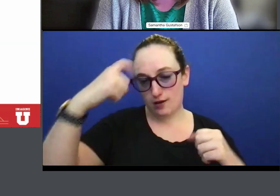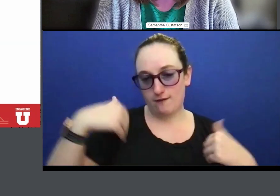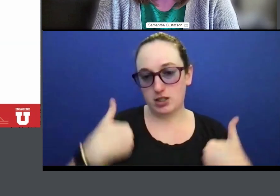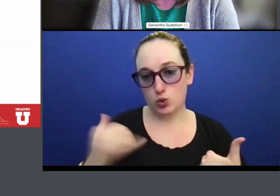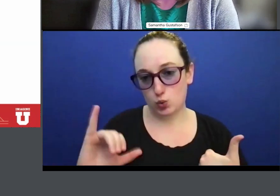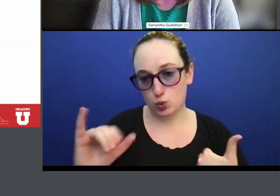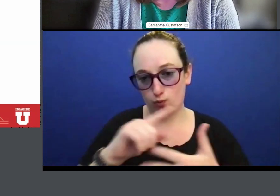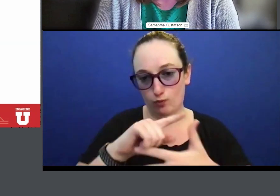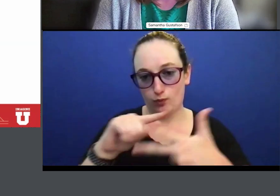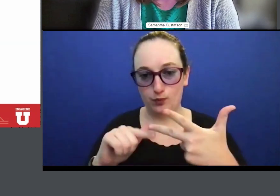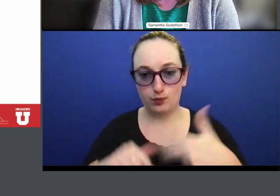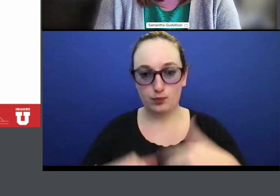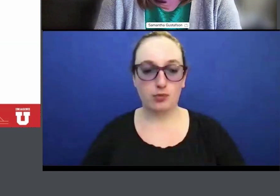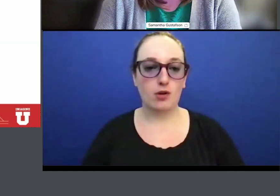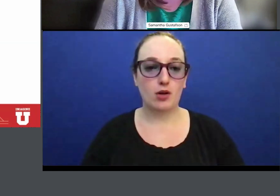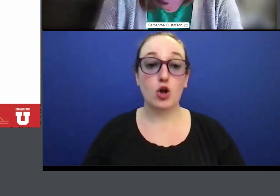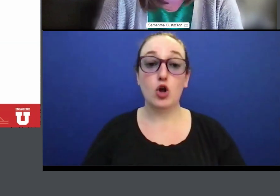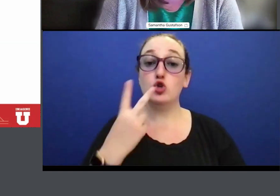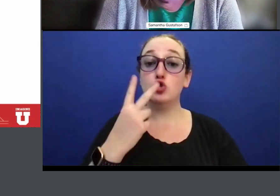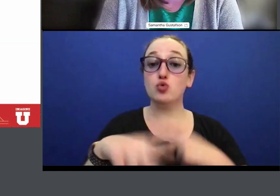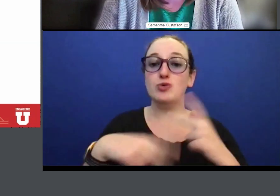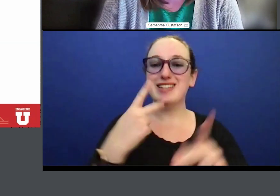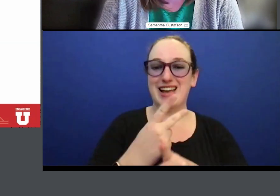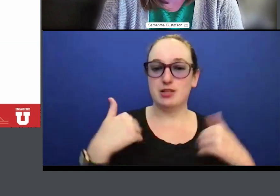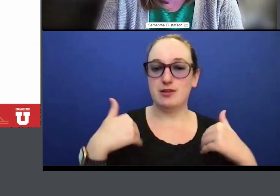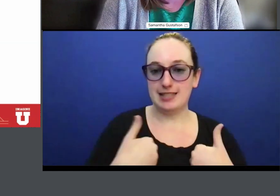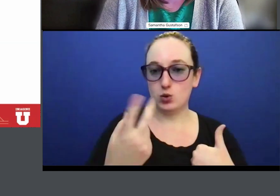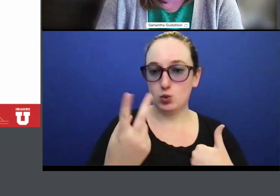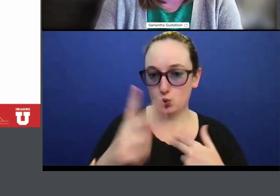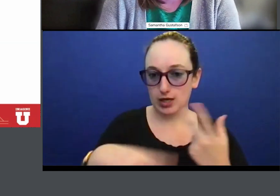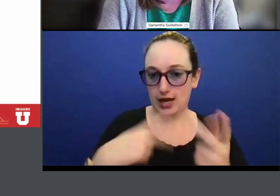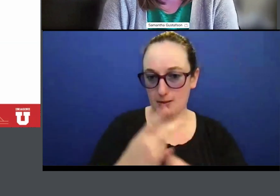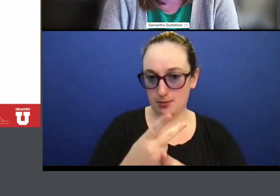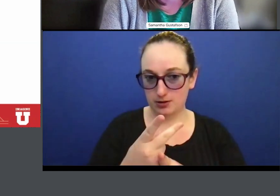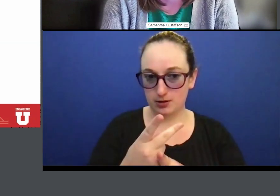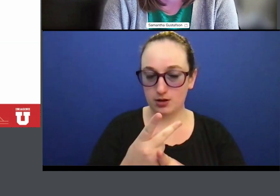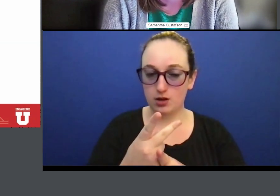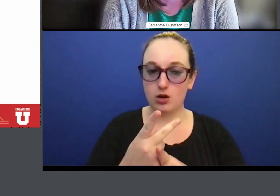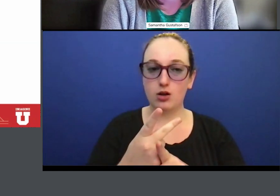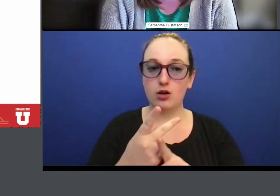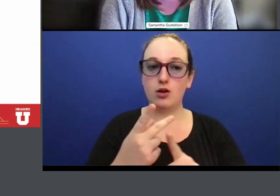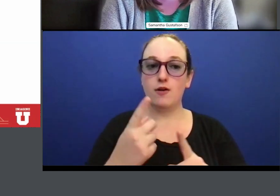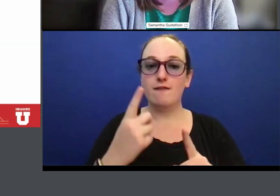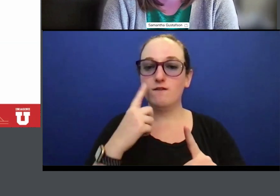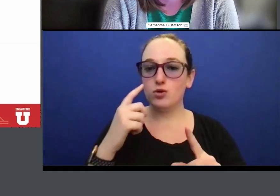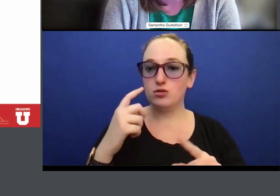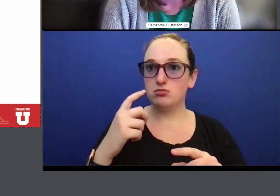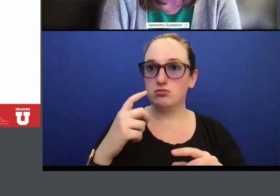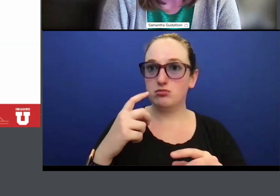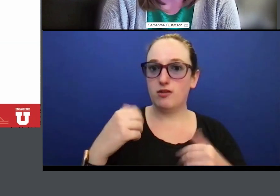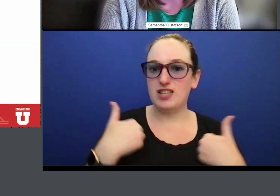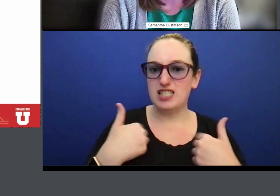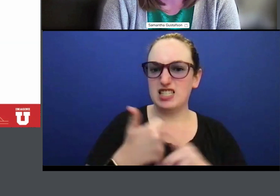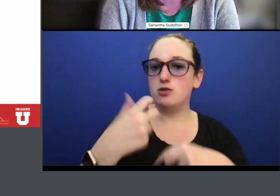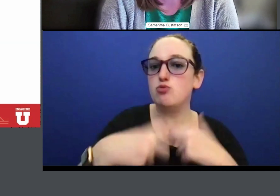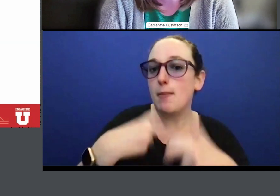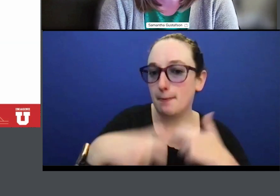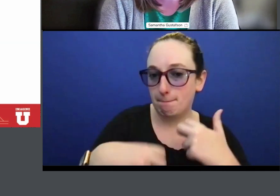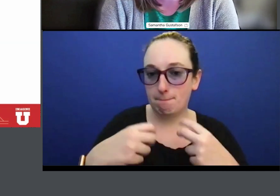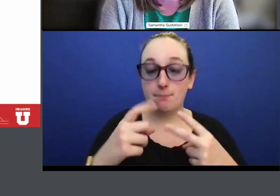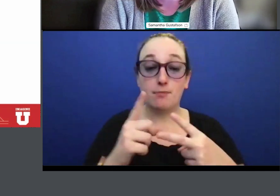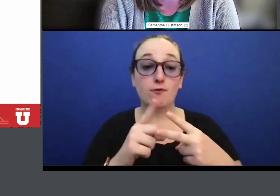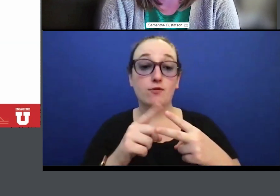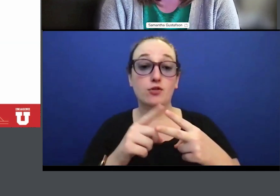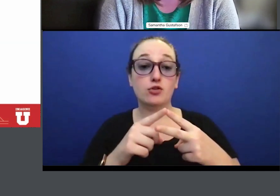well. There are 2 types of fatigue when we really start to dig into problematic fatigue. The first is